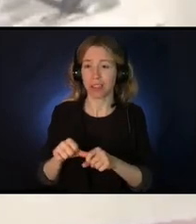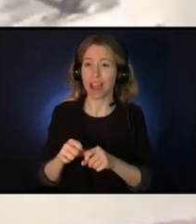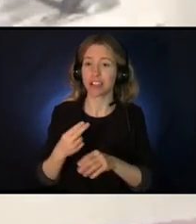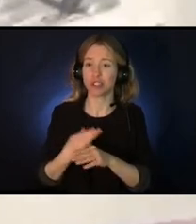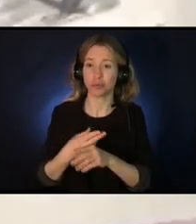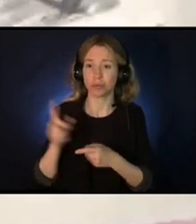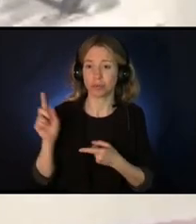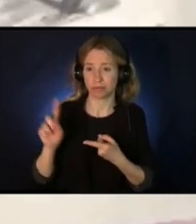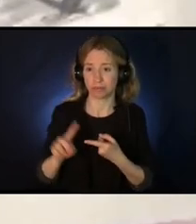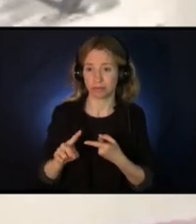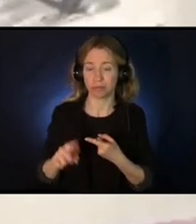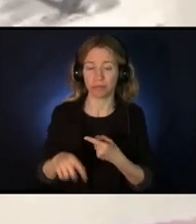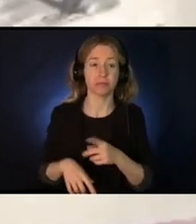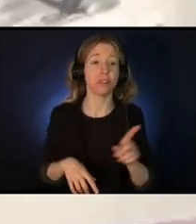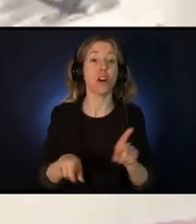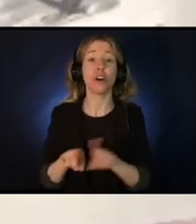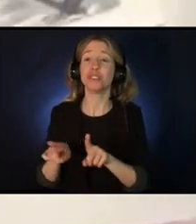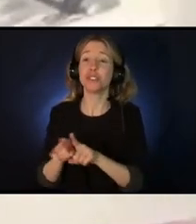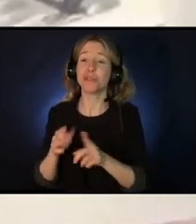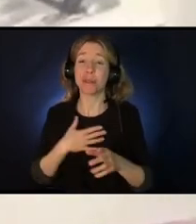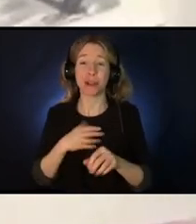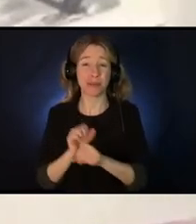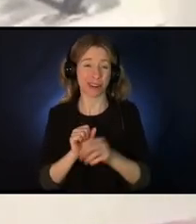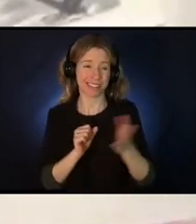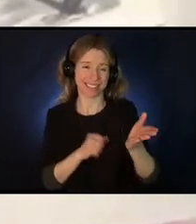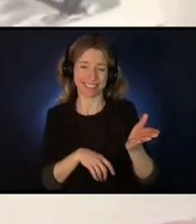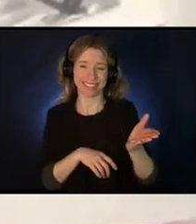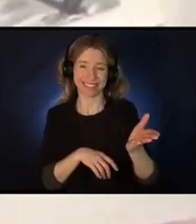Trapper on 7th Street.